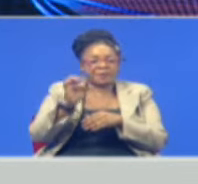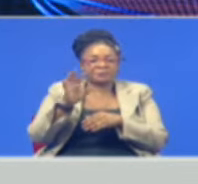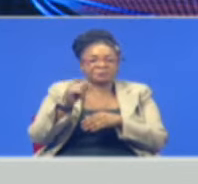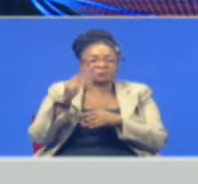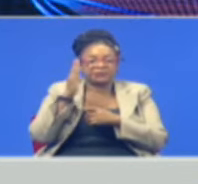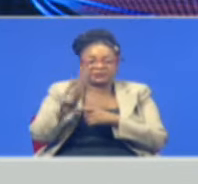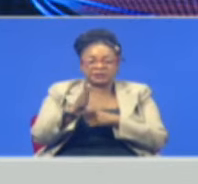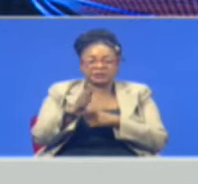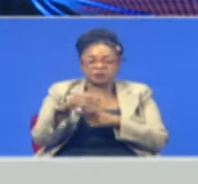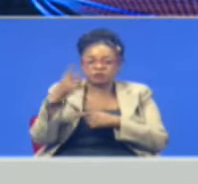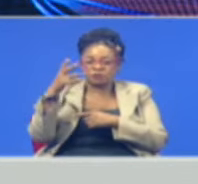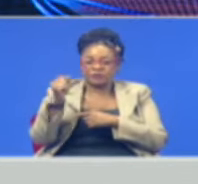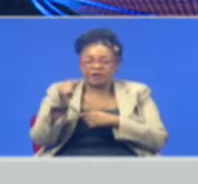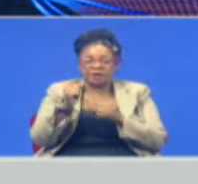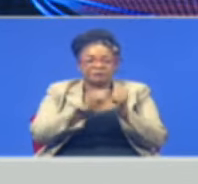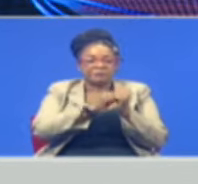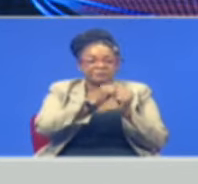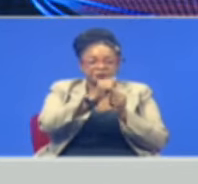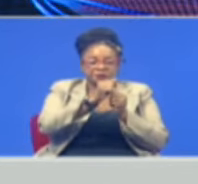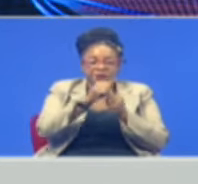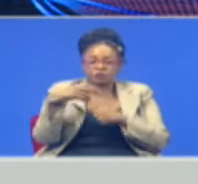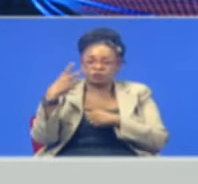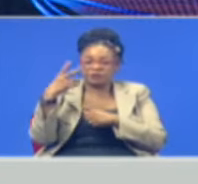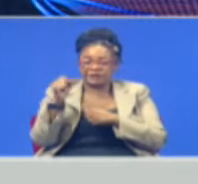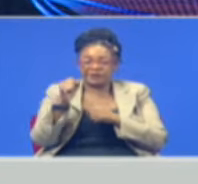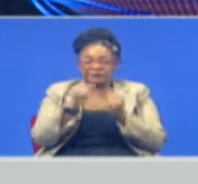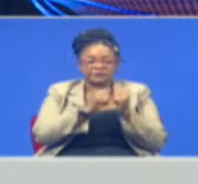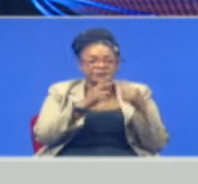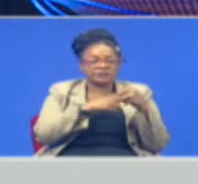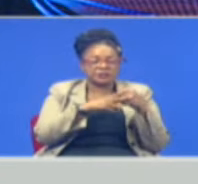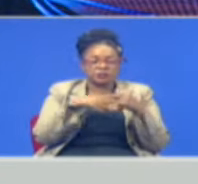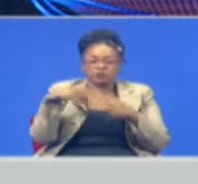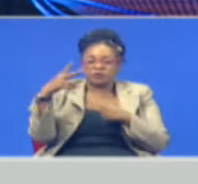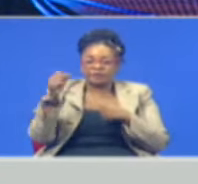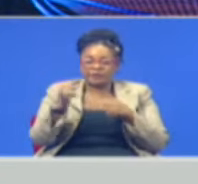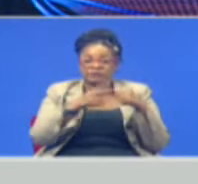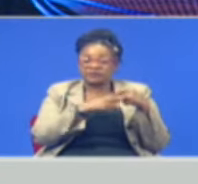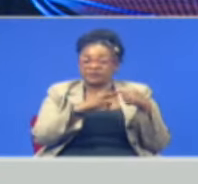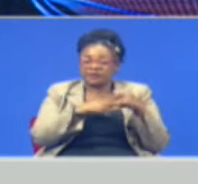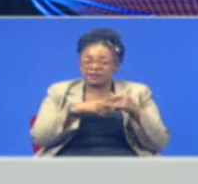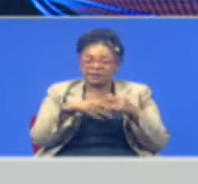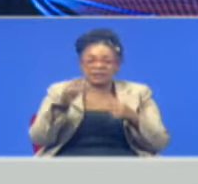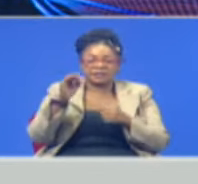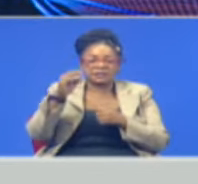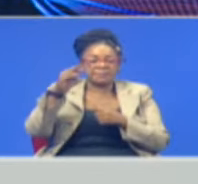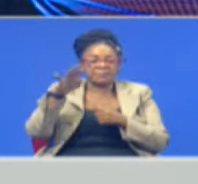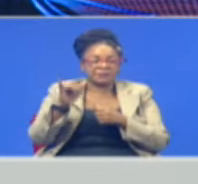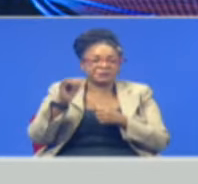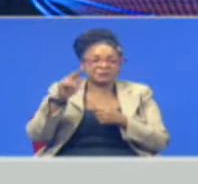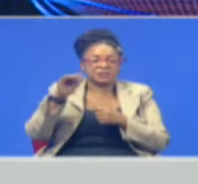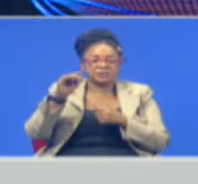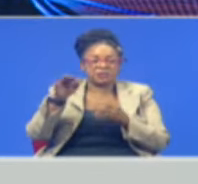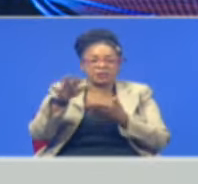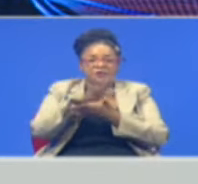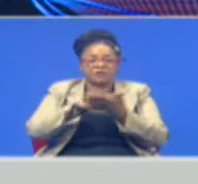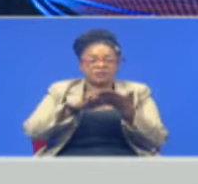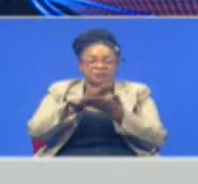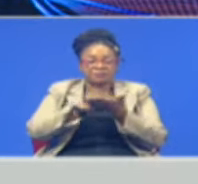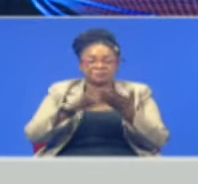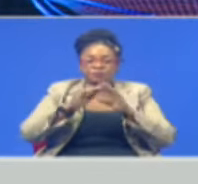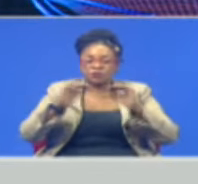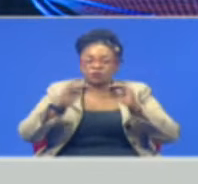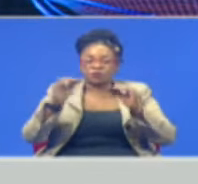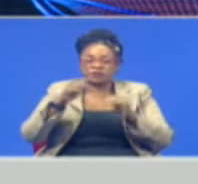of 25-15, 25-17, 25-7 at the Issa Ben Nasser Arena. Coach Paul